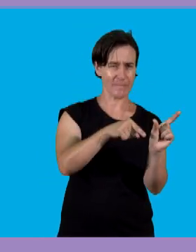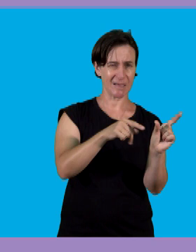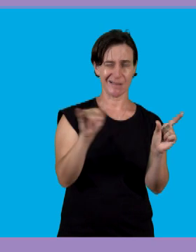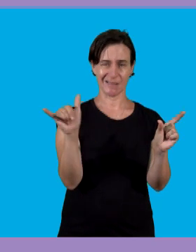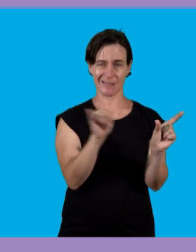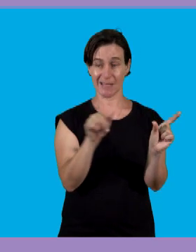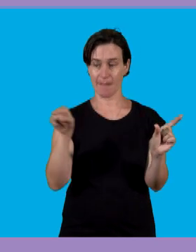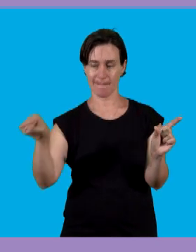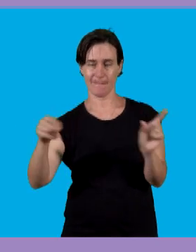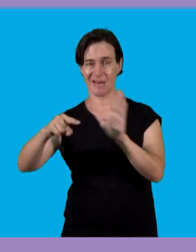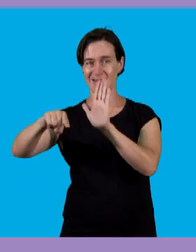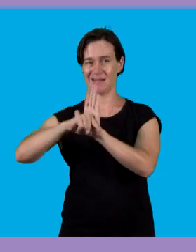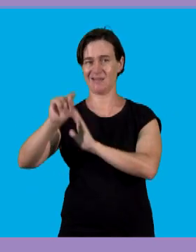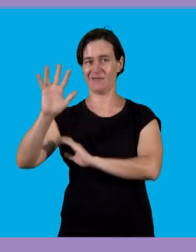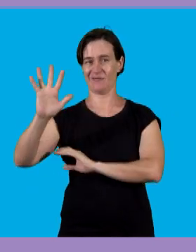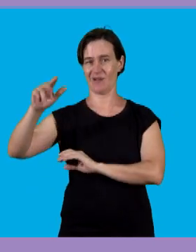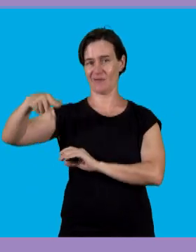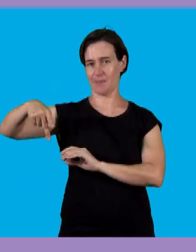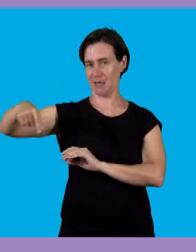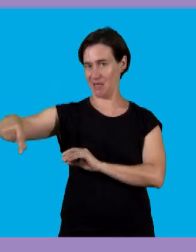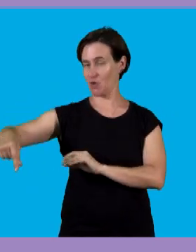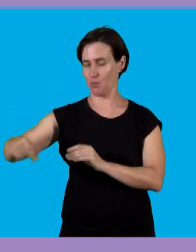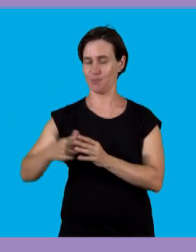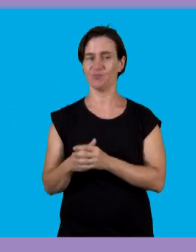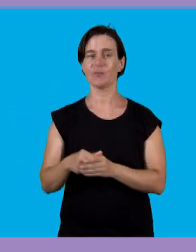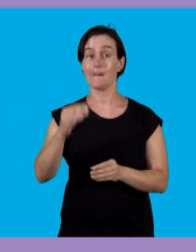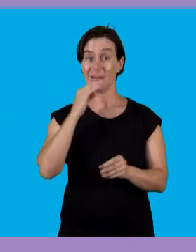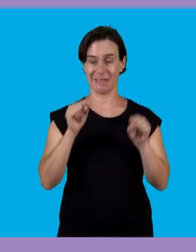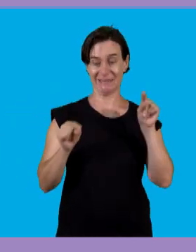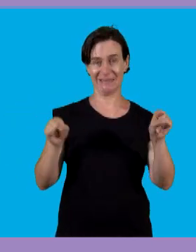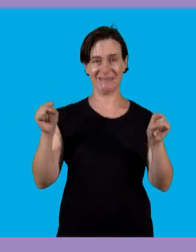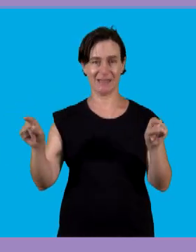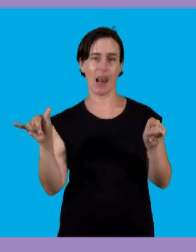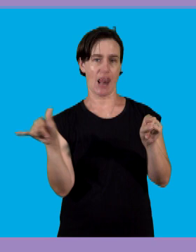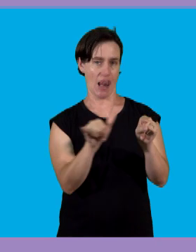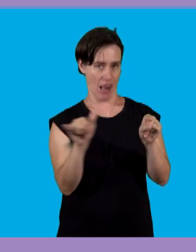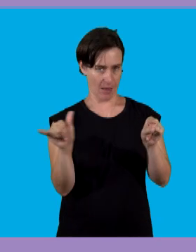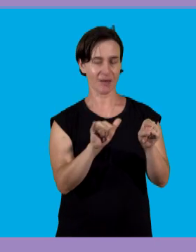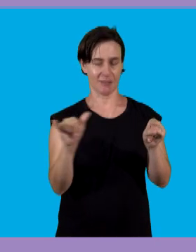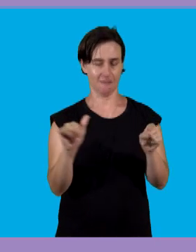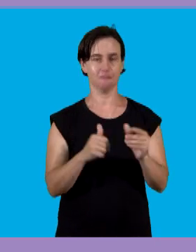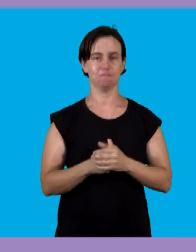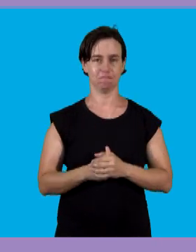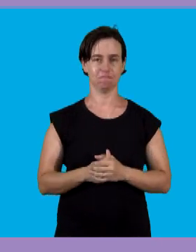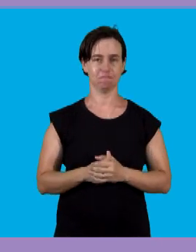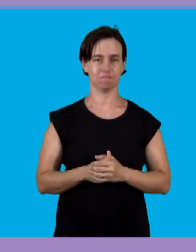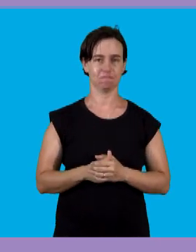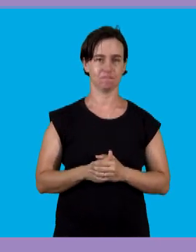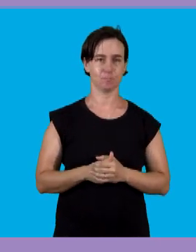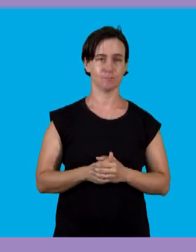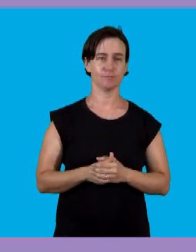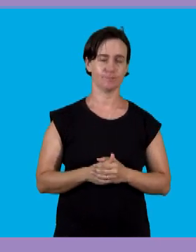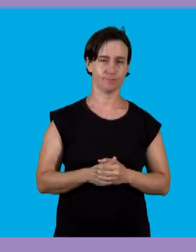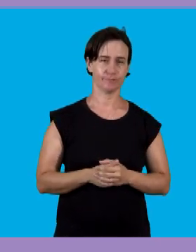variables as the negative 5pq. So definitely those are like terms.